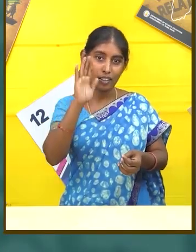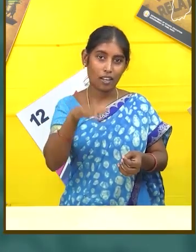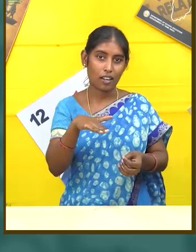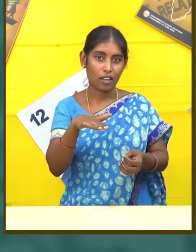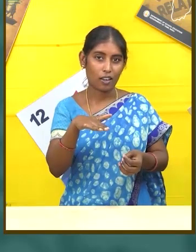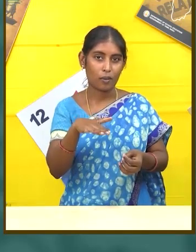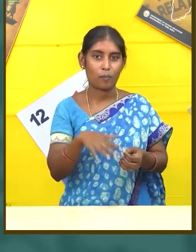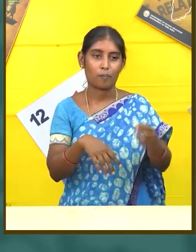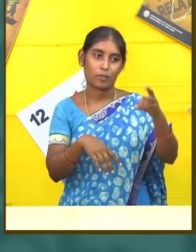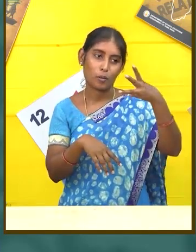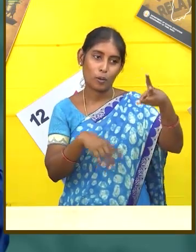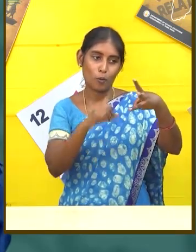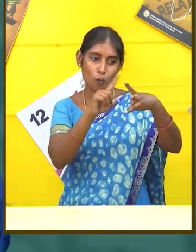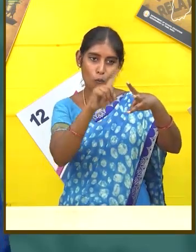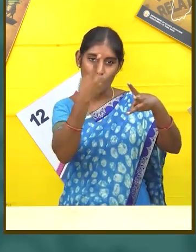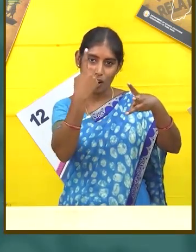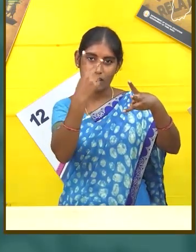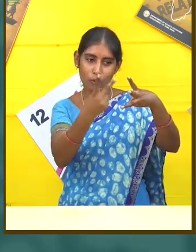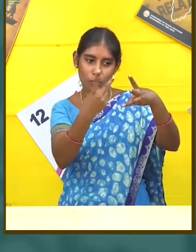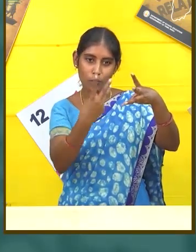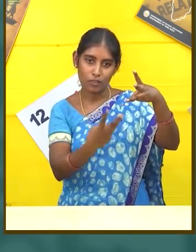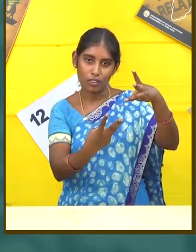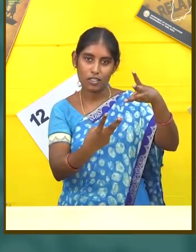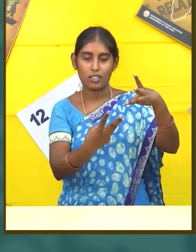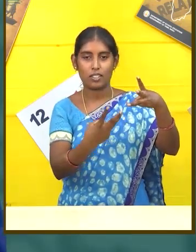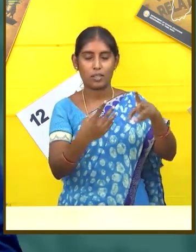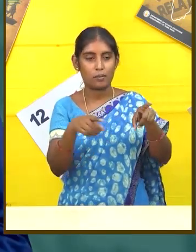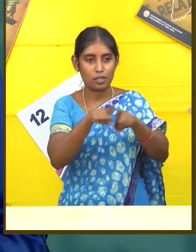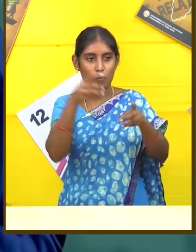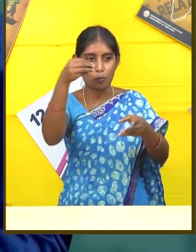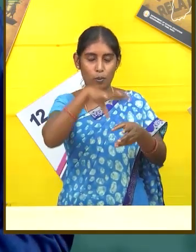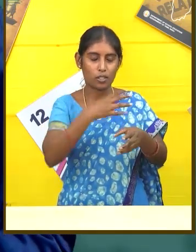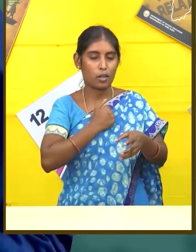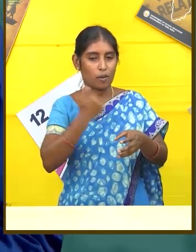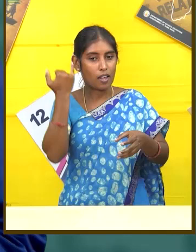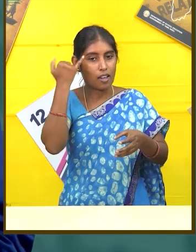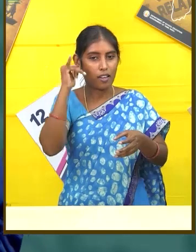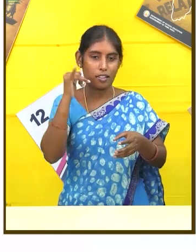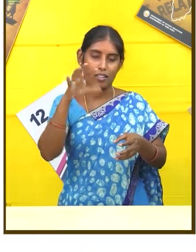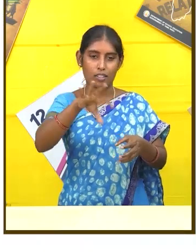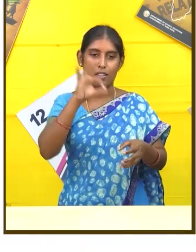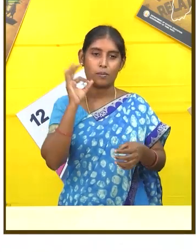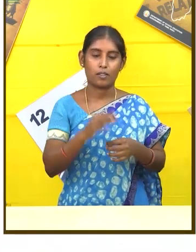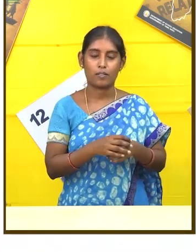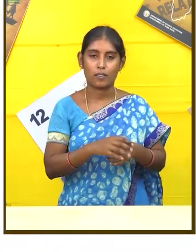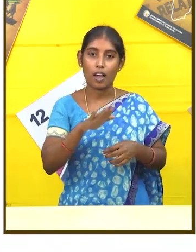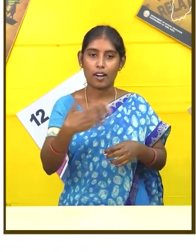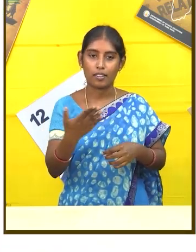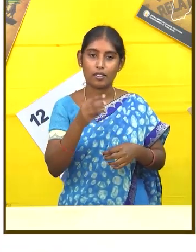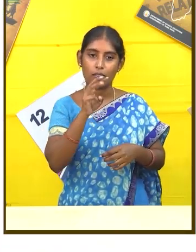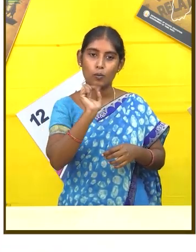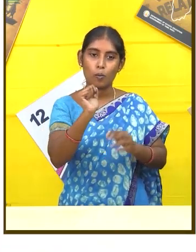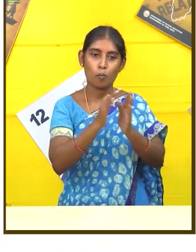1, 2, 3. Now, let us go for the second question, which is given in the